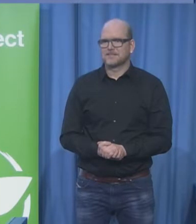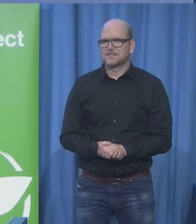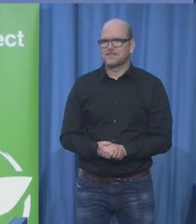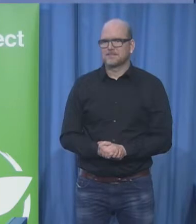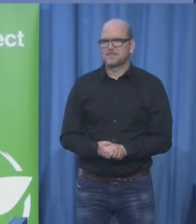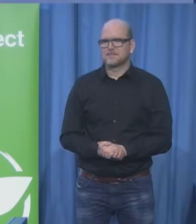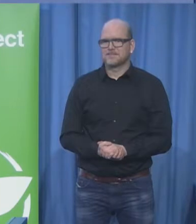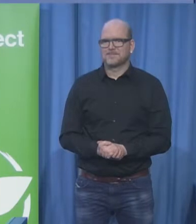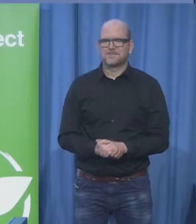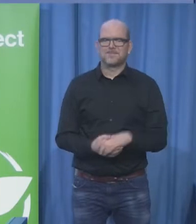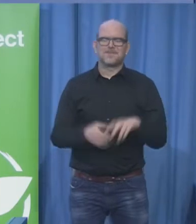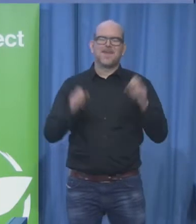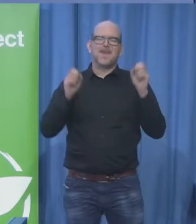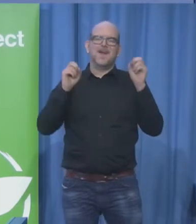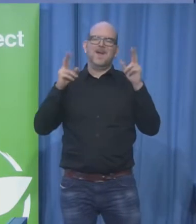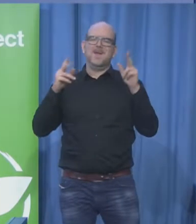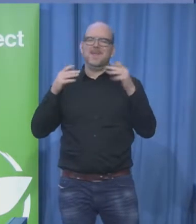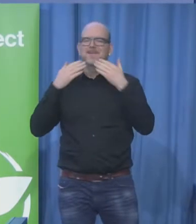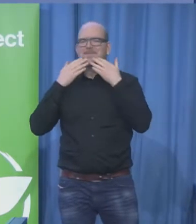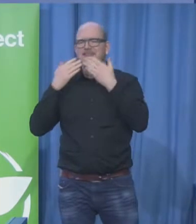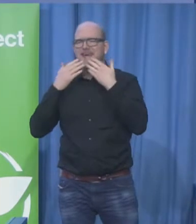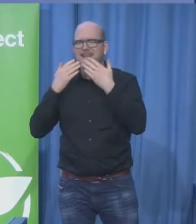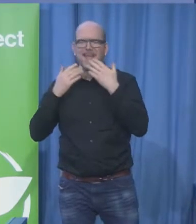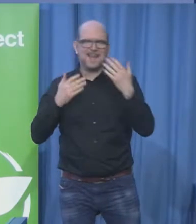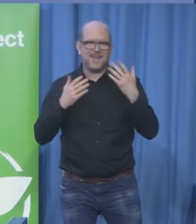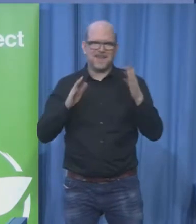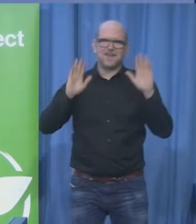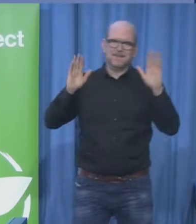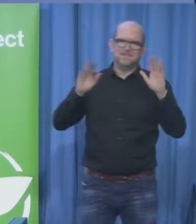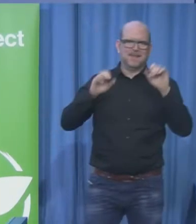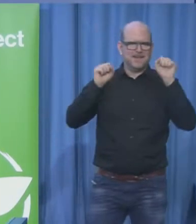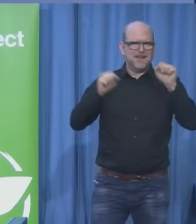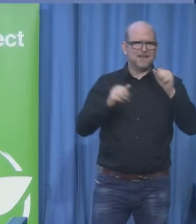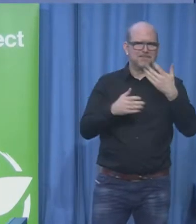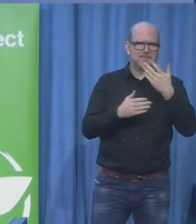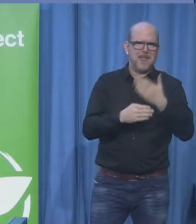Thank you very much, and help us to send the heartbeat to the world.